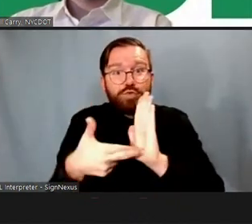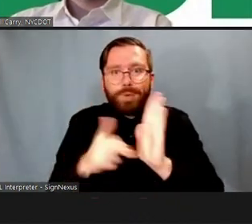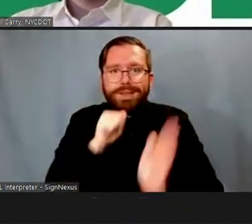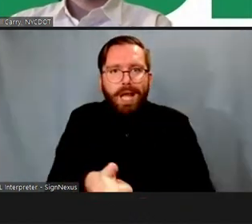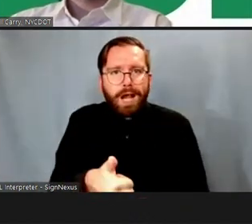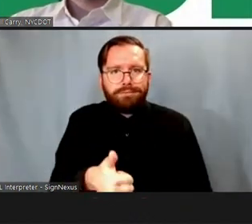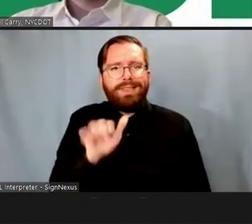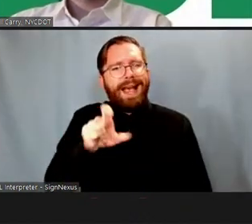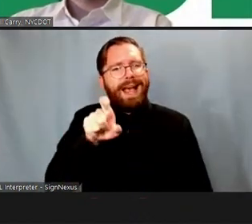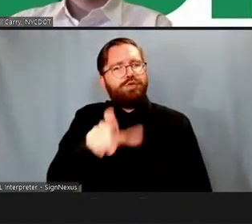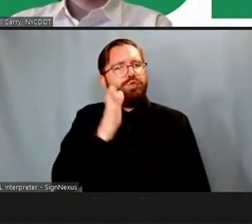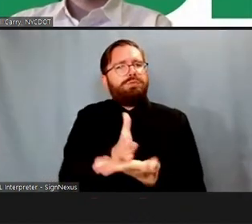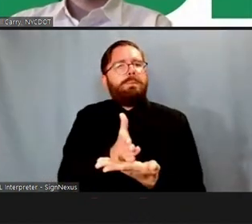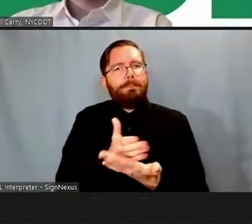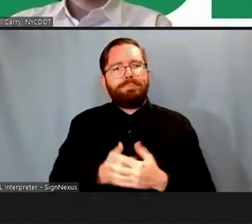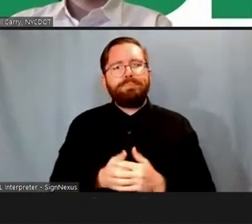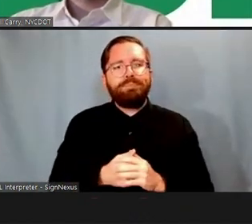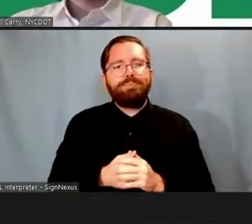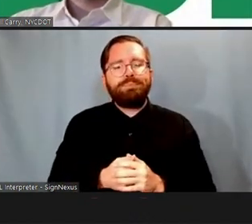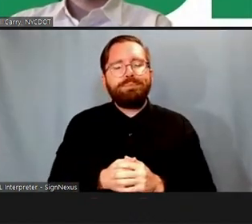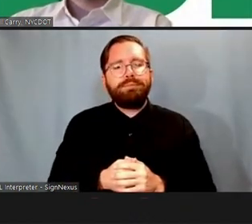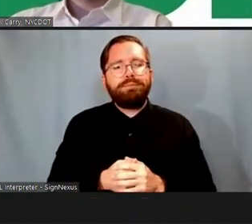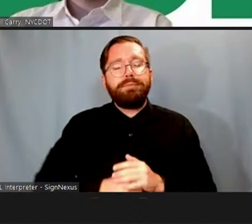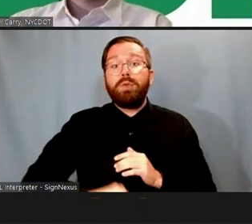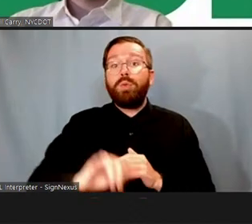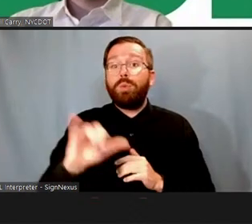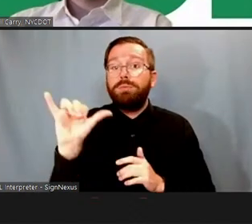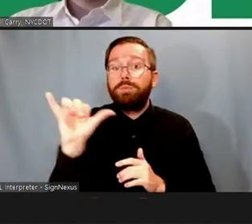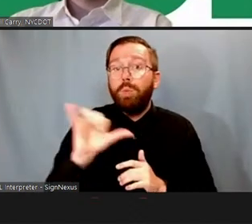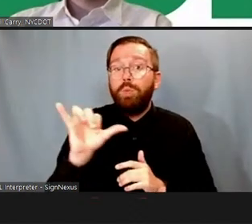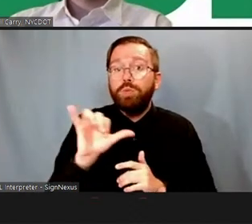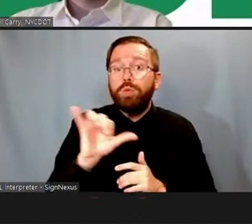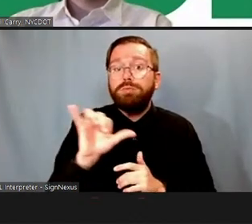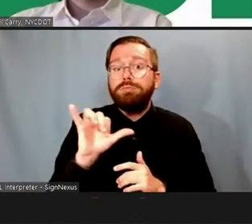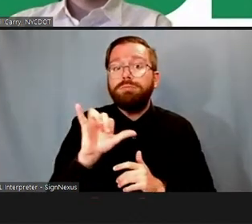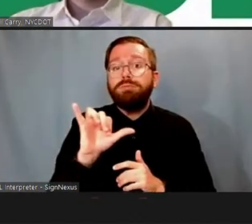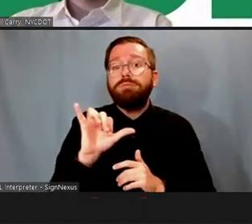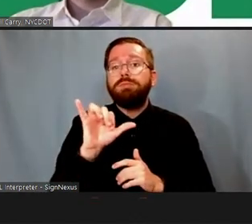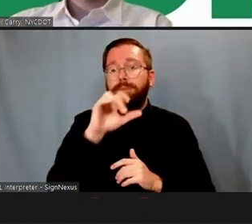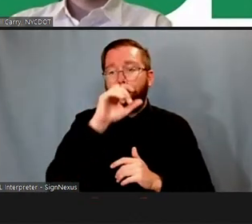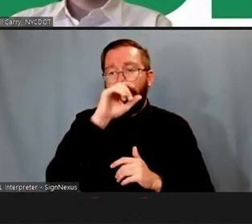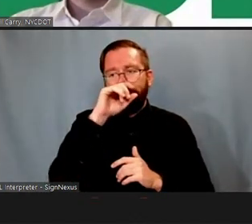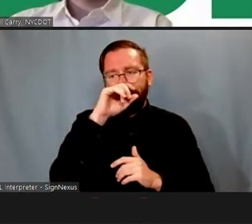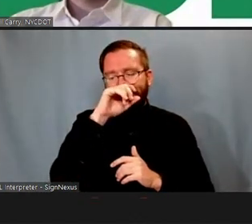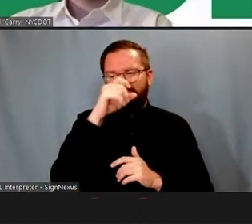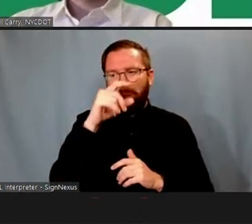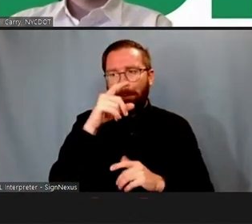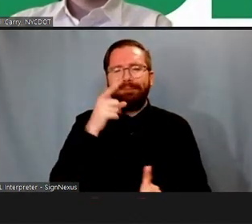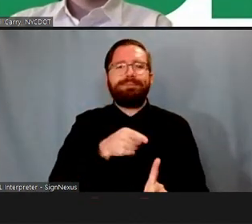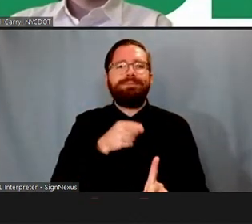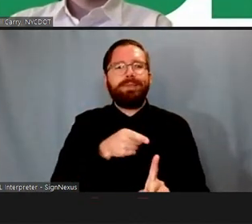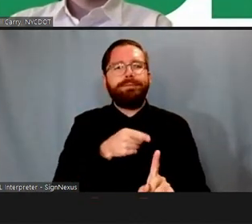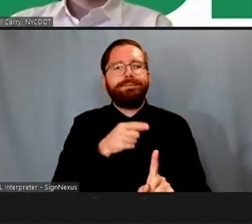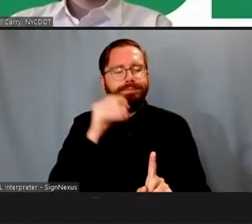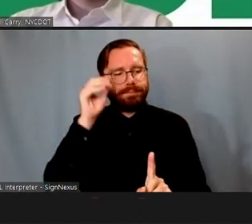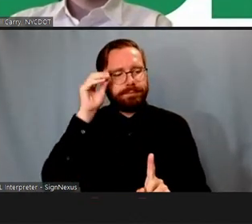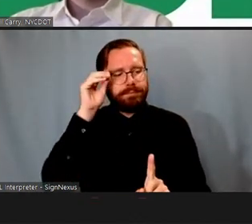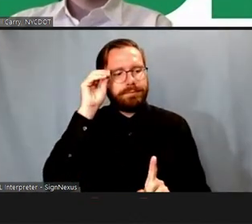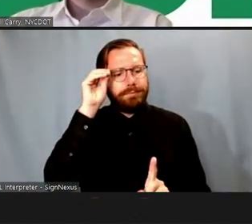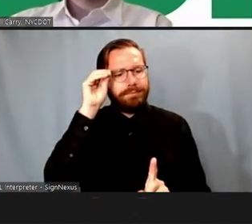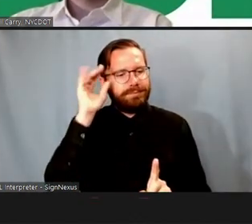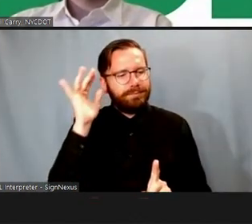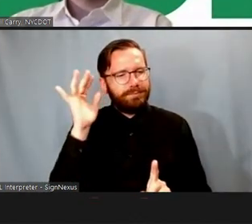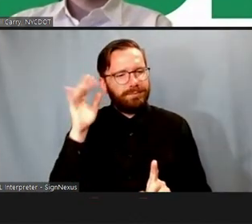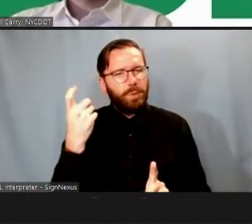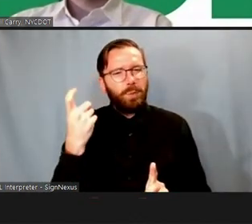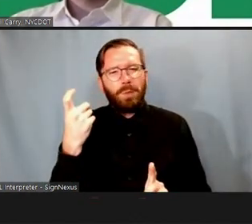stop um as for um stating about um there was another thing that was